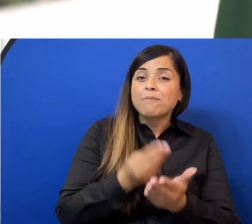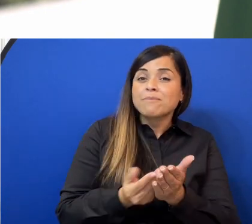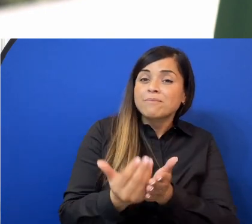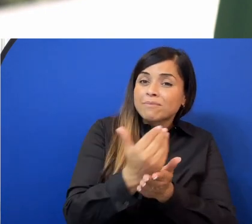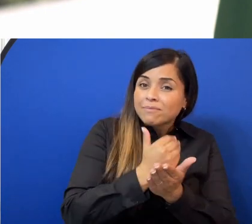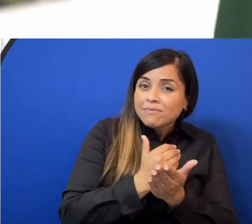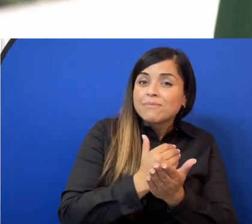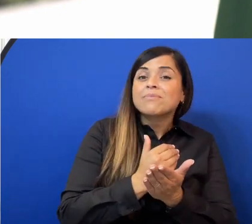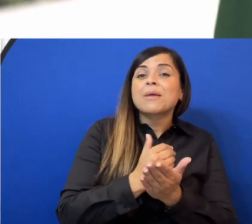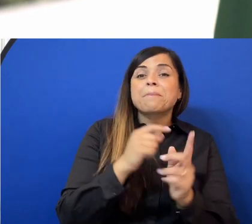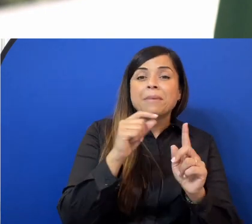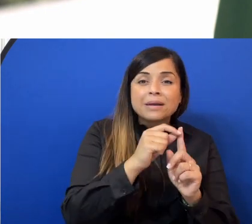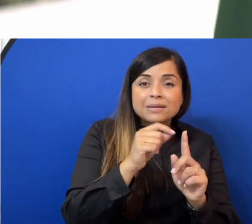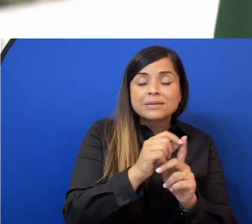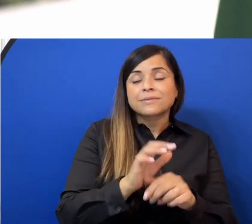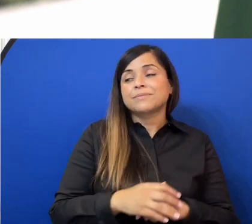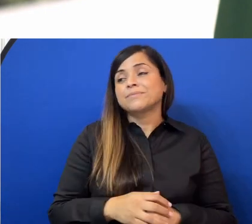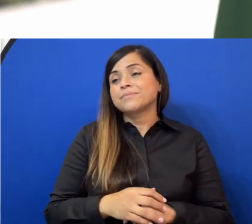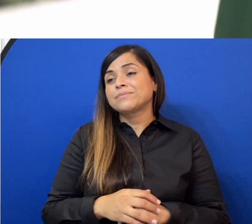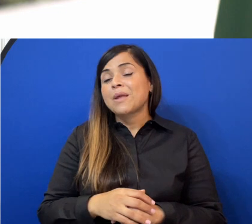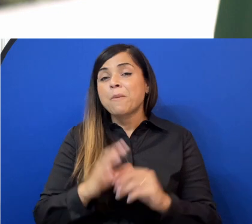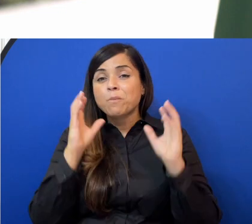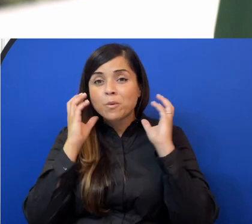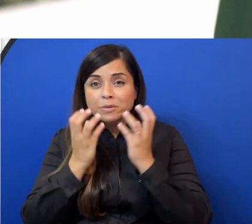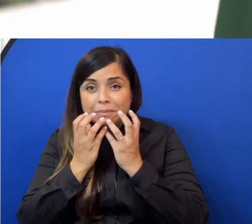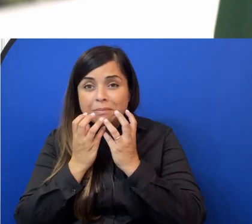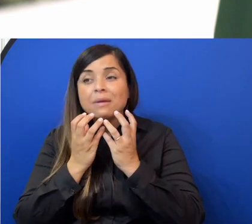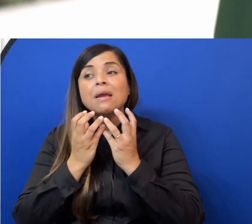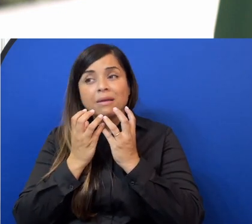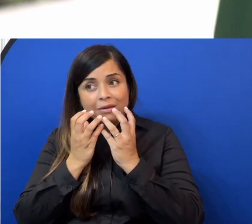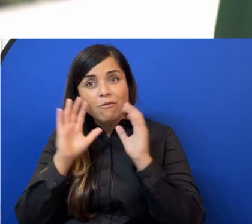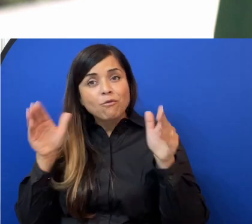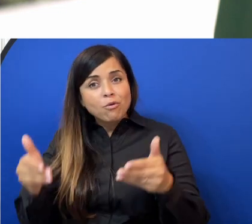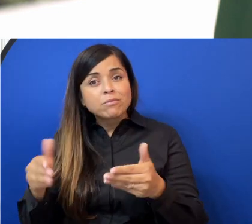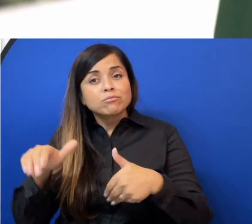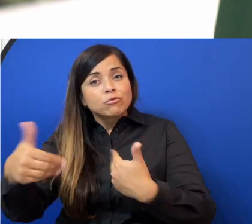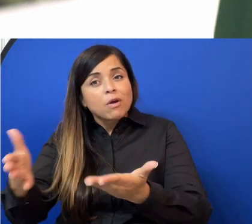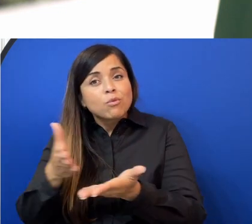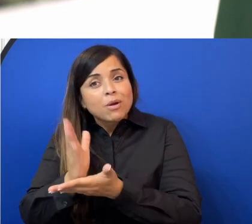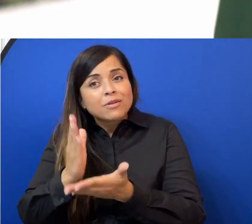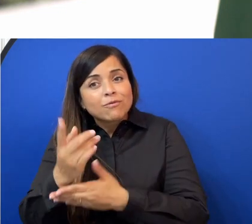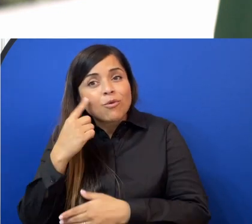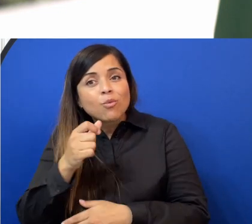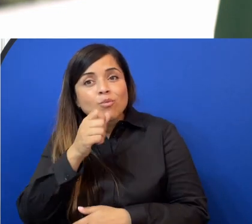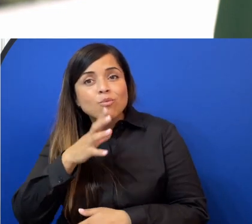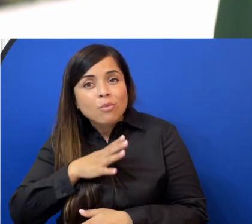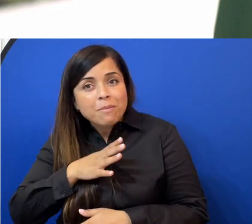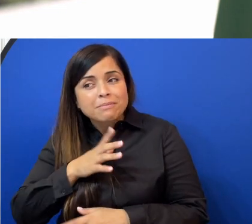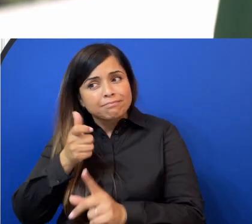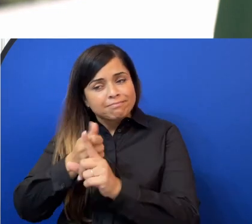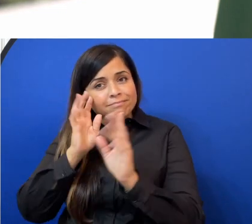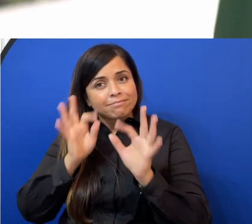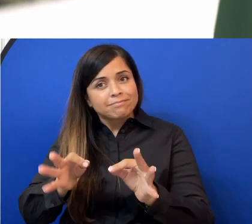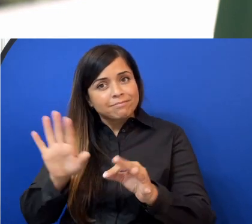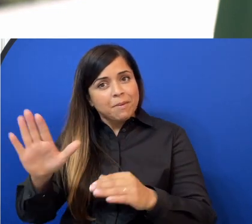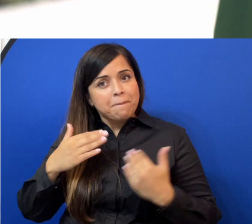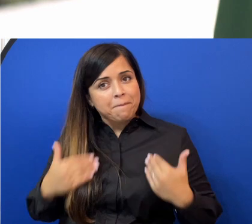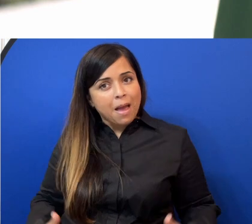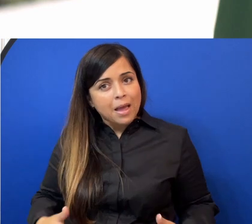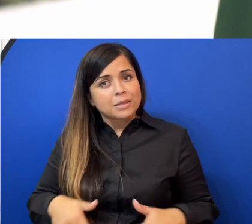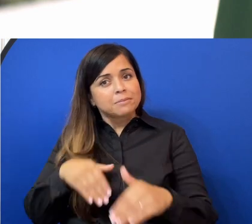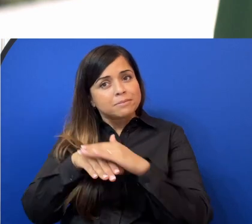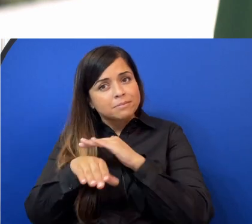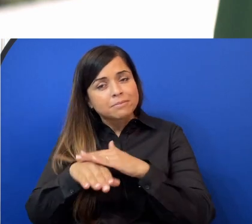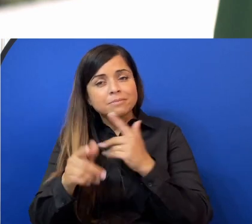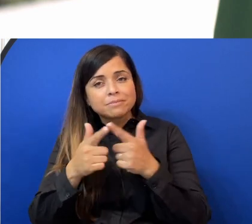and reproductive health and rights for women in Mozambique, amongst many other programs around the world. Here in